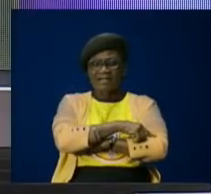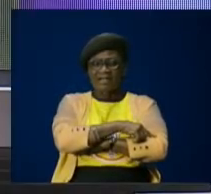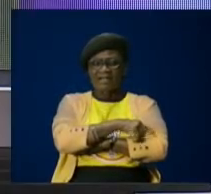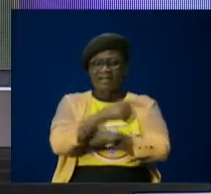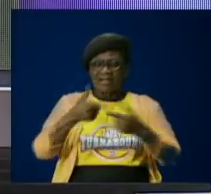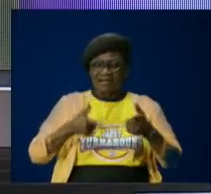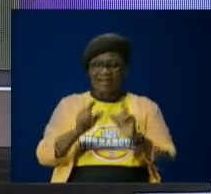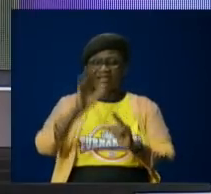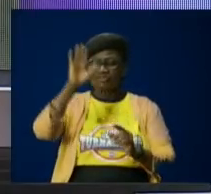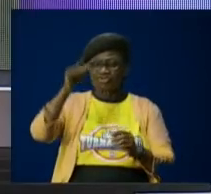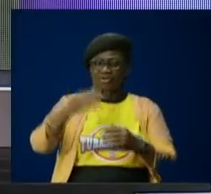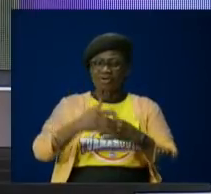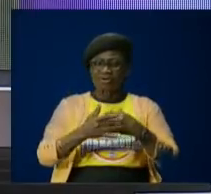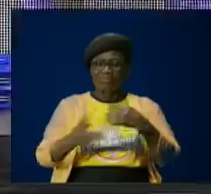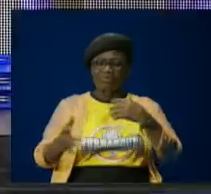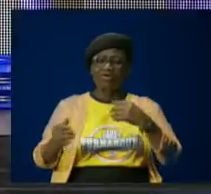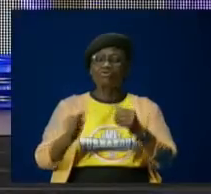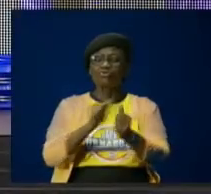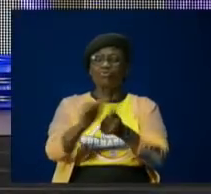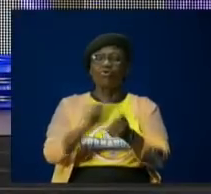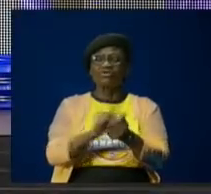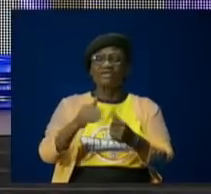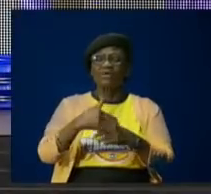Let your blood wash away their sins.